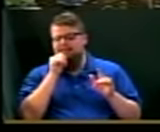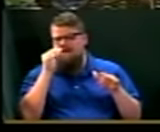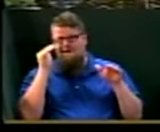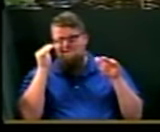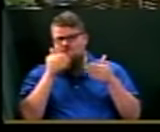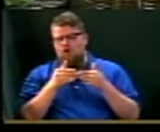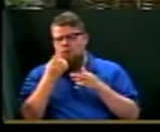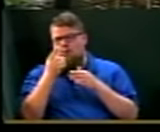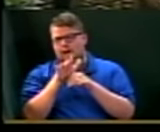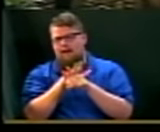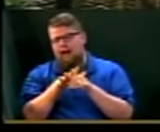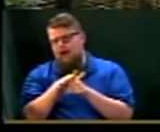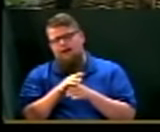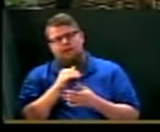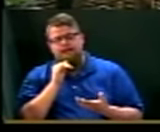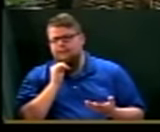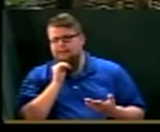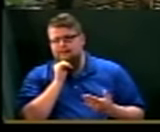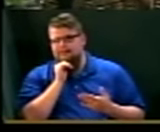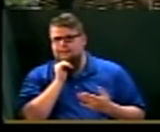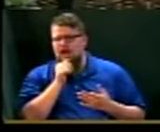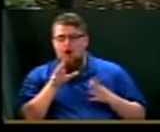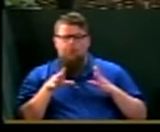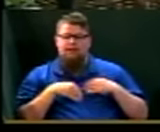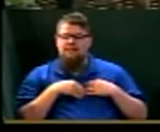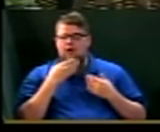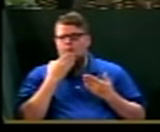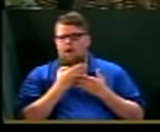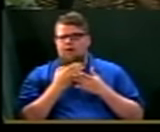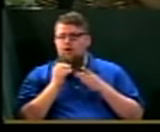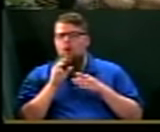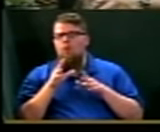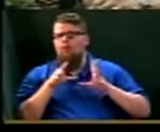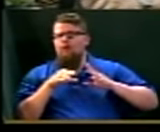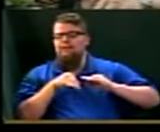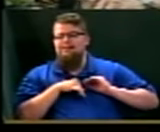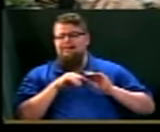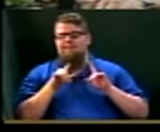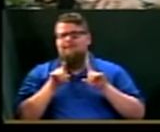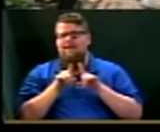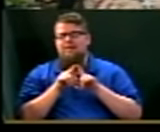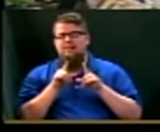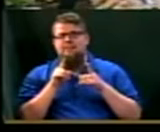it will be received with as much